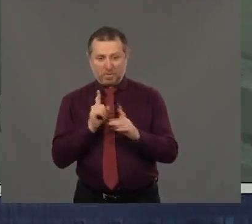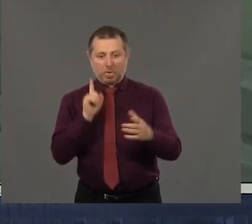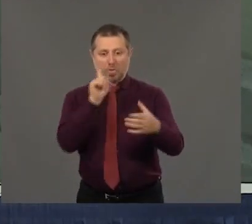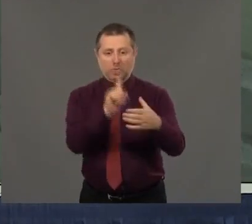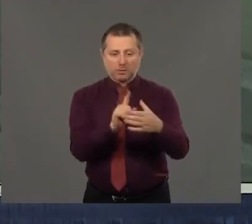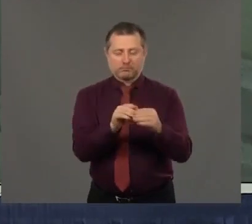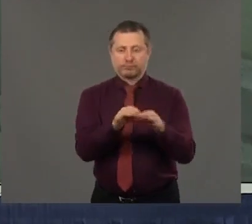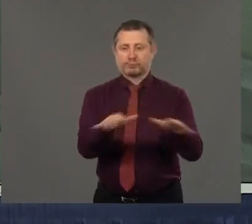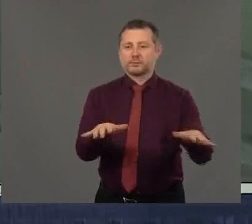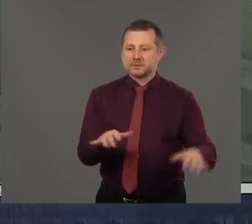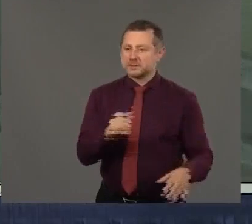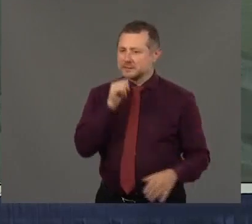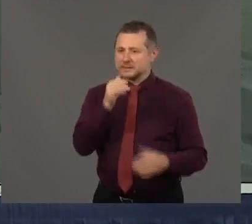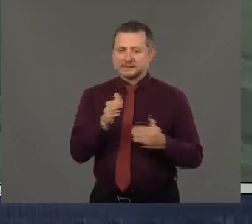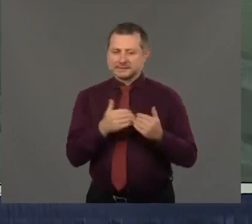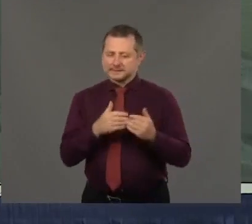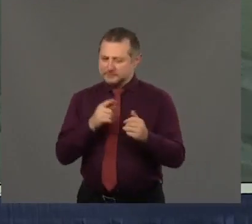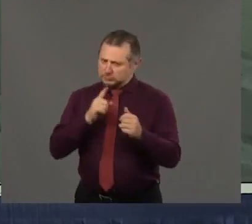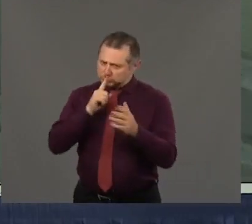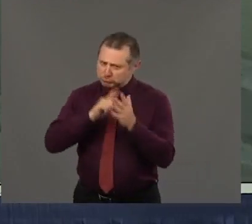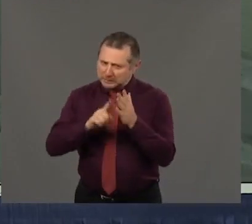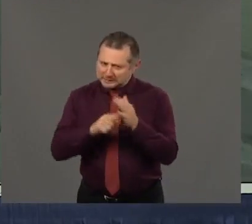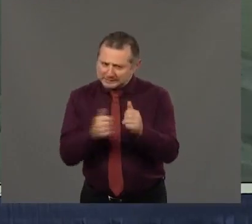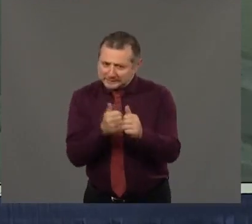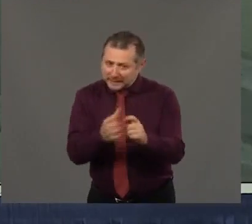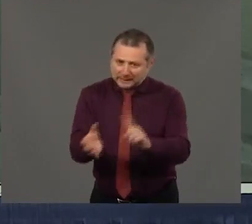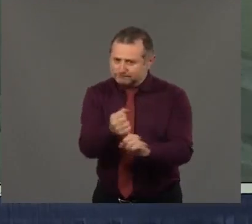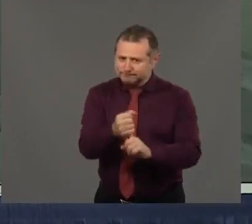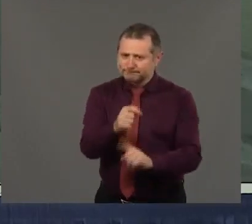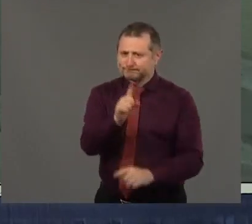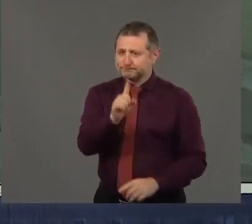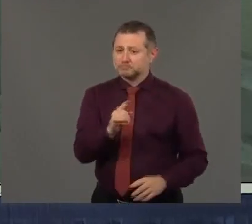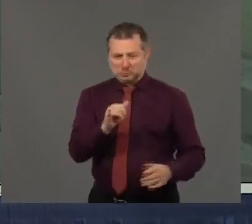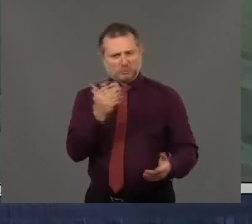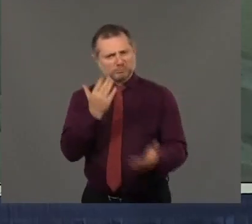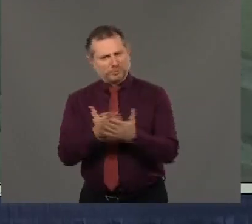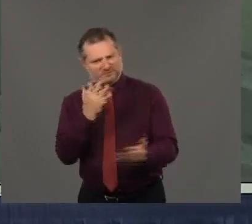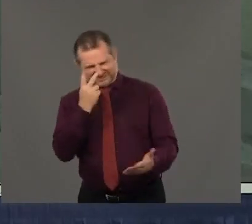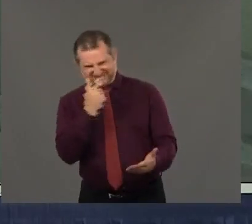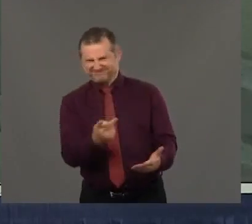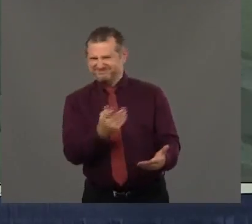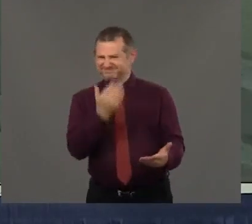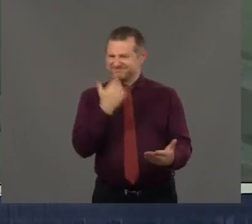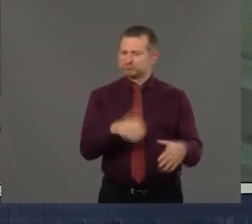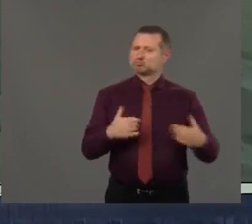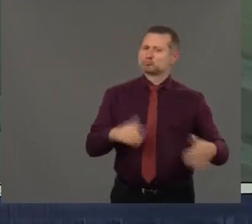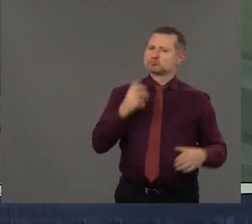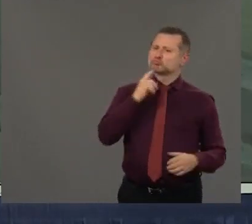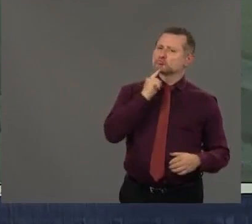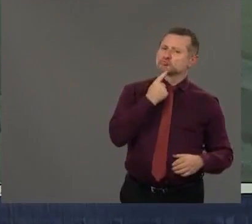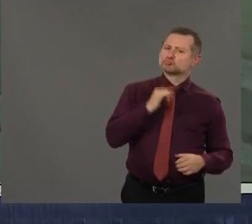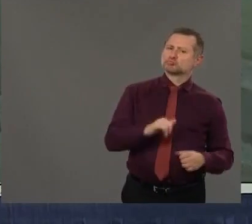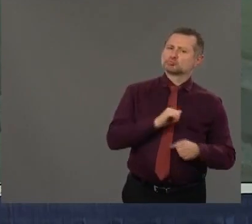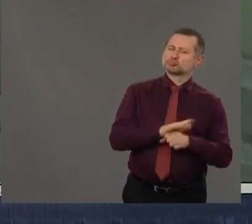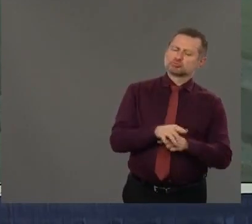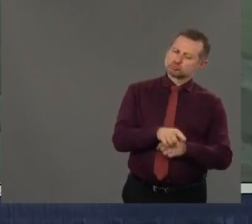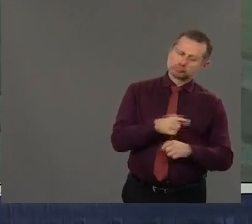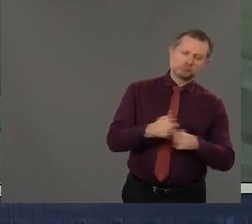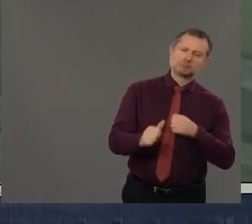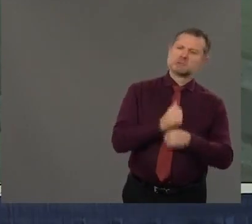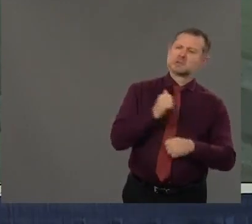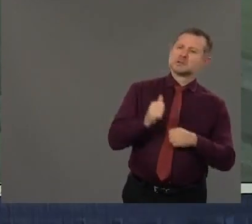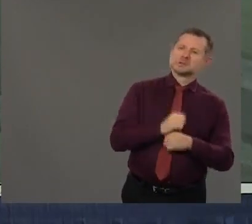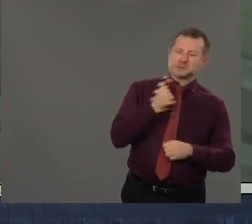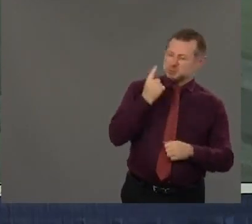normally trace it back to a cluster, but it just shows you how dangerous one person can